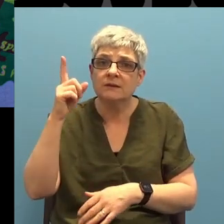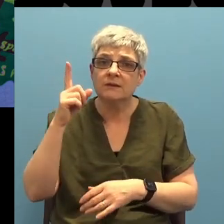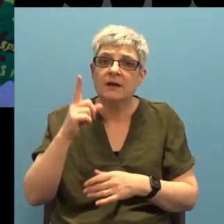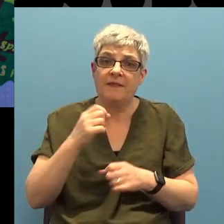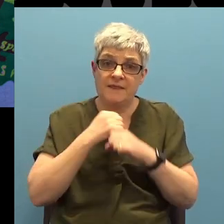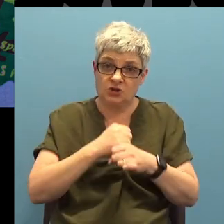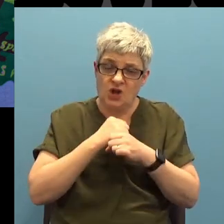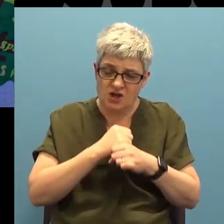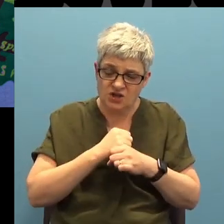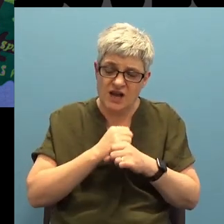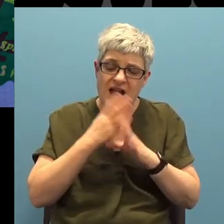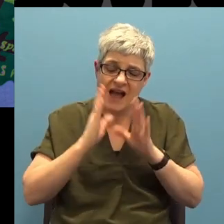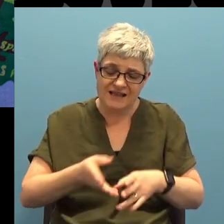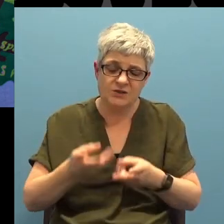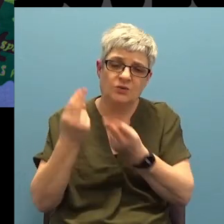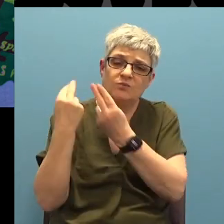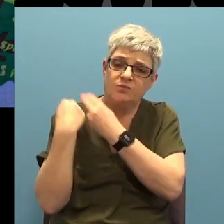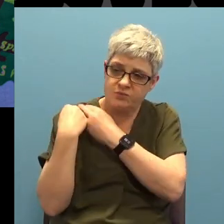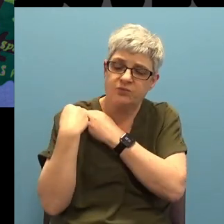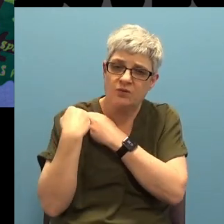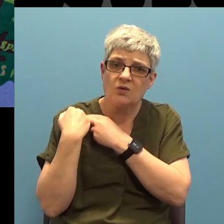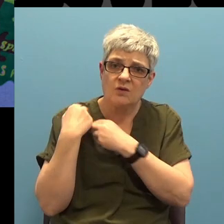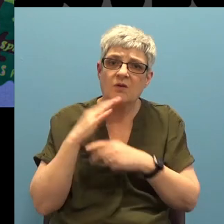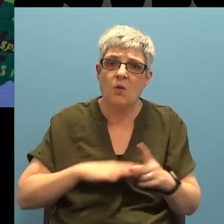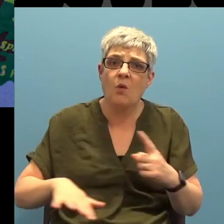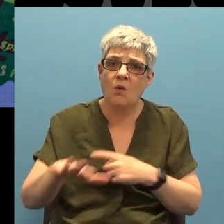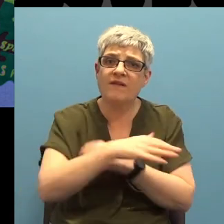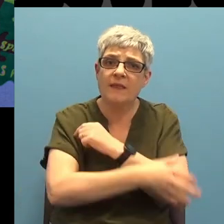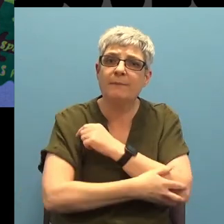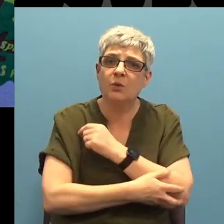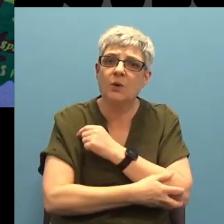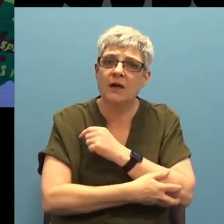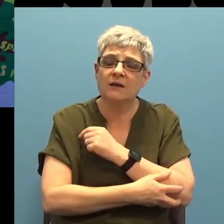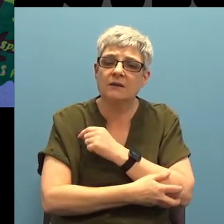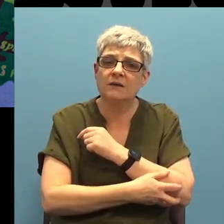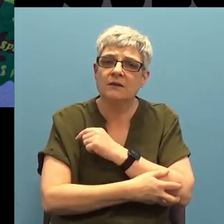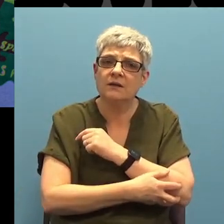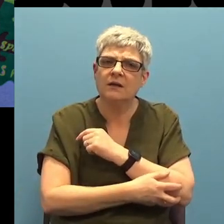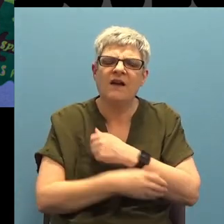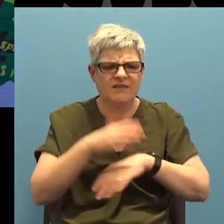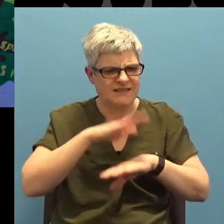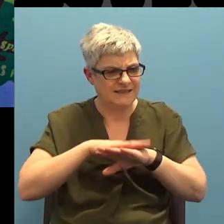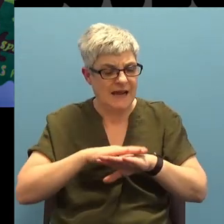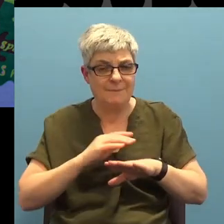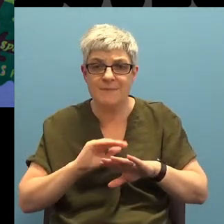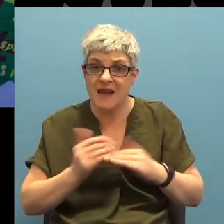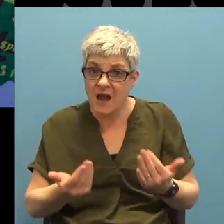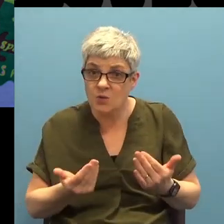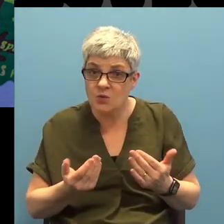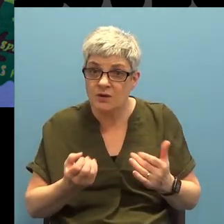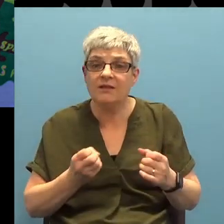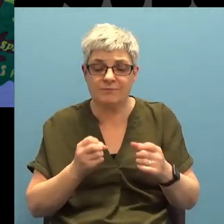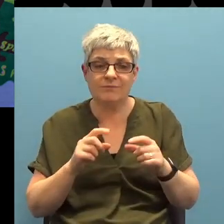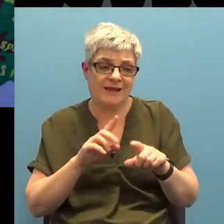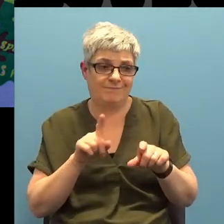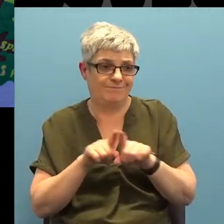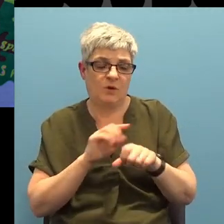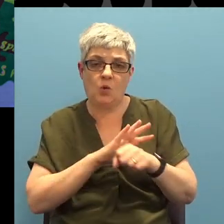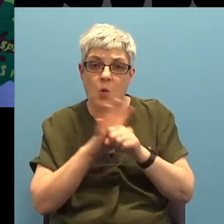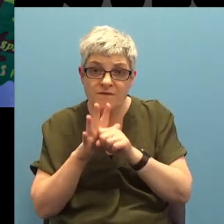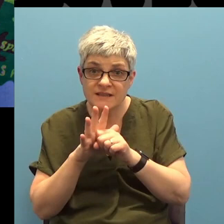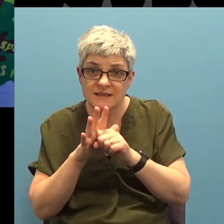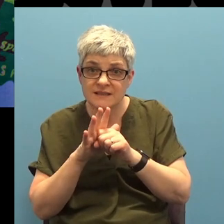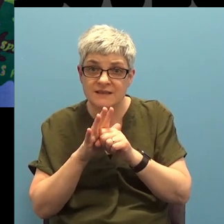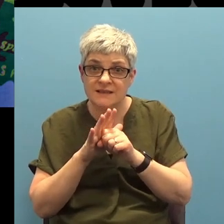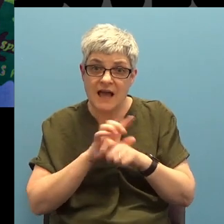And the church has to have responsibility over them. And if there's any time like now with COVID and the aftermath, we